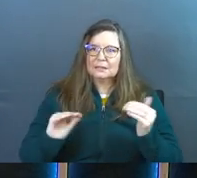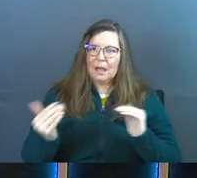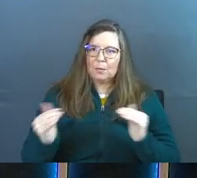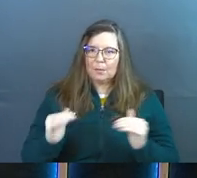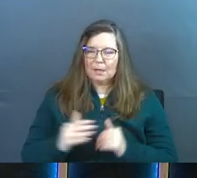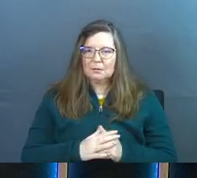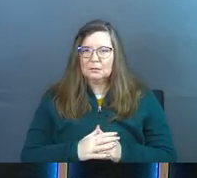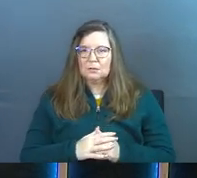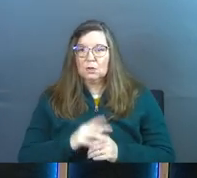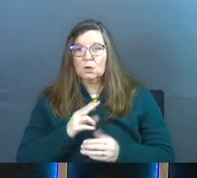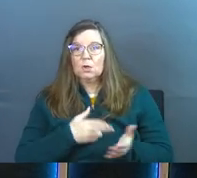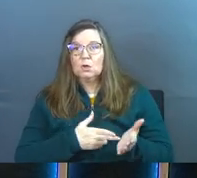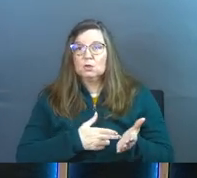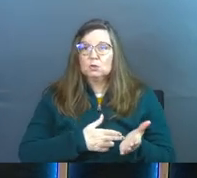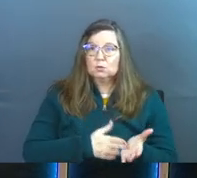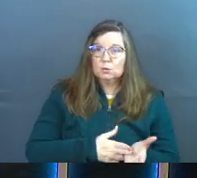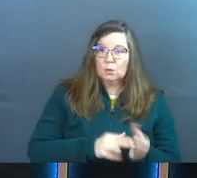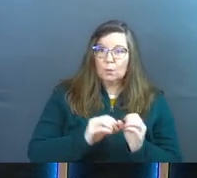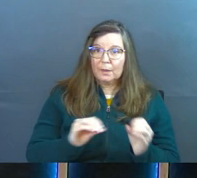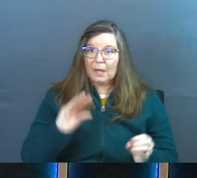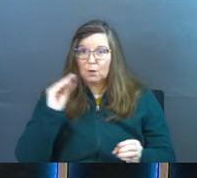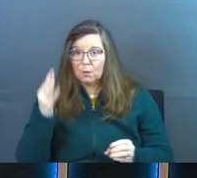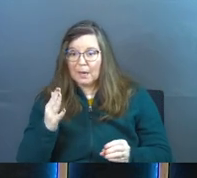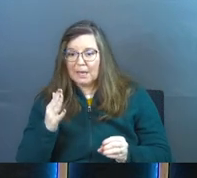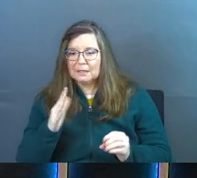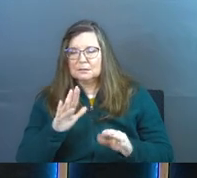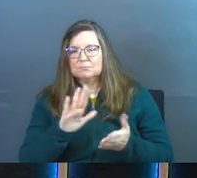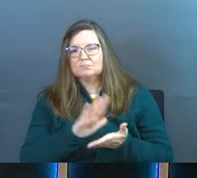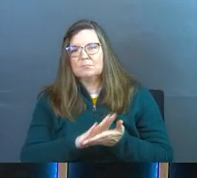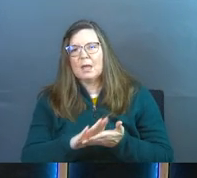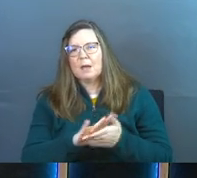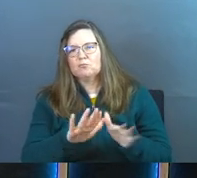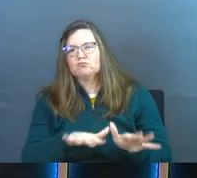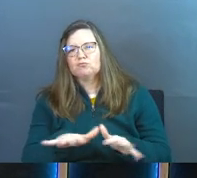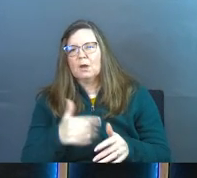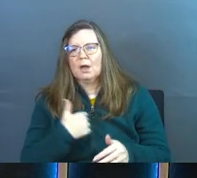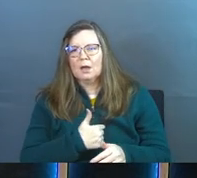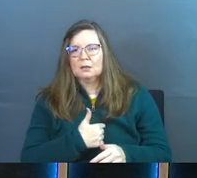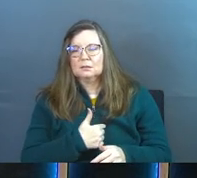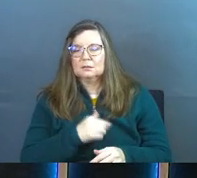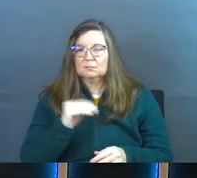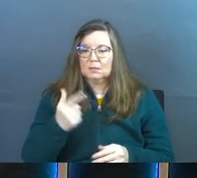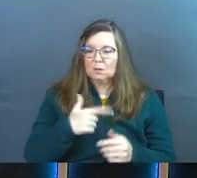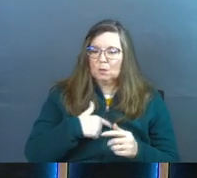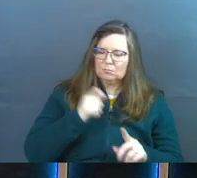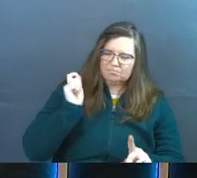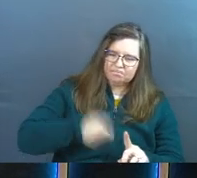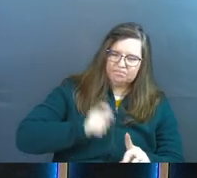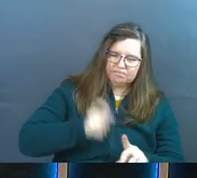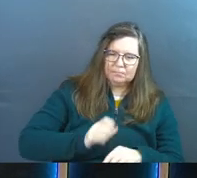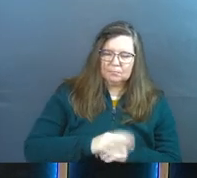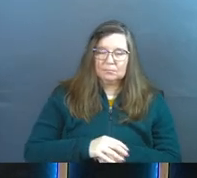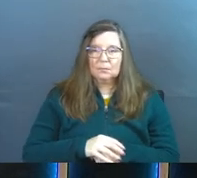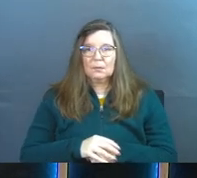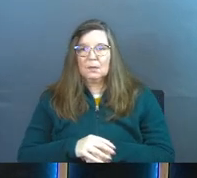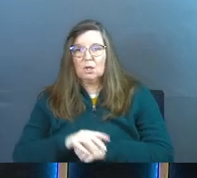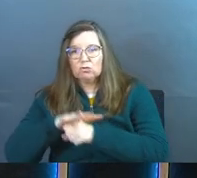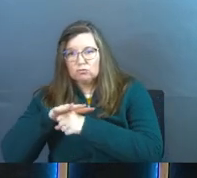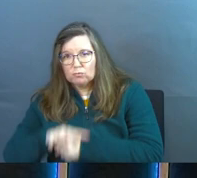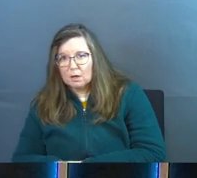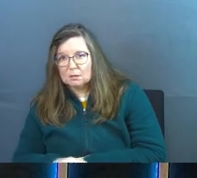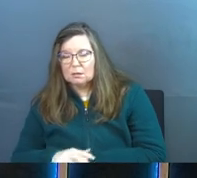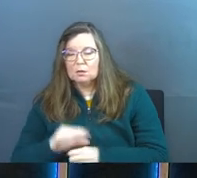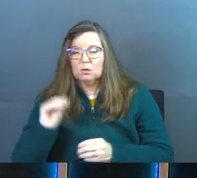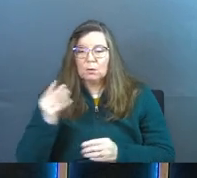Truth without grace pampers us. Grace without truth hammers us. Truth without grace crushes us. Grace